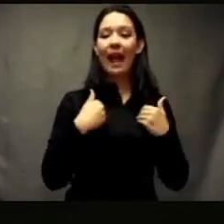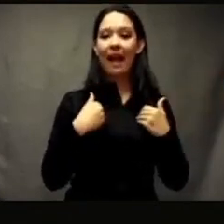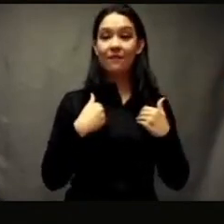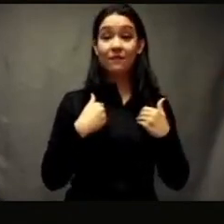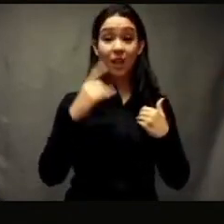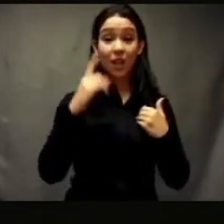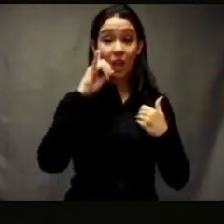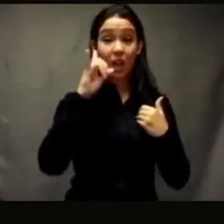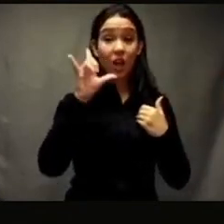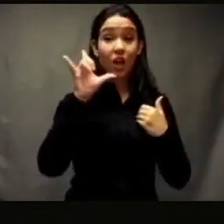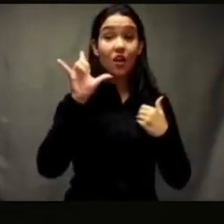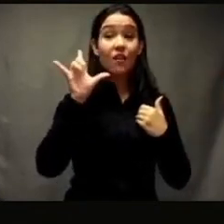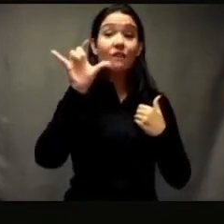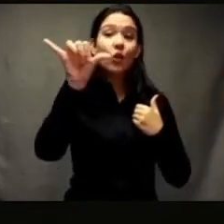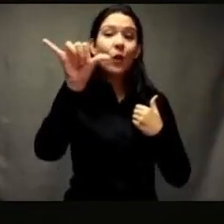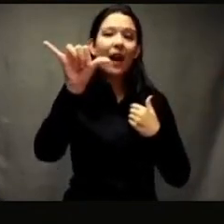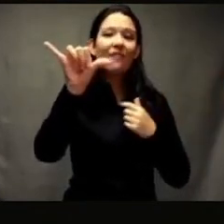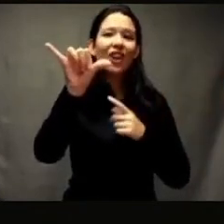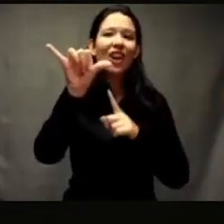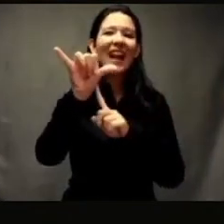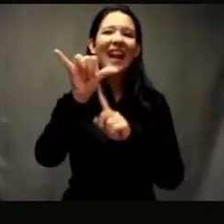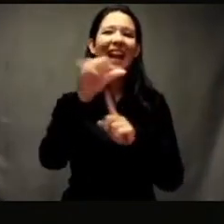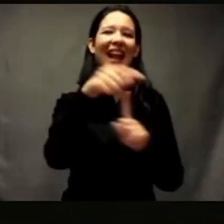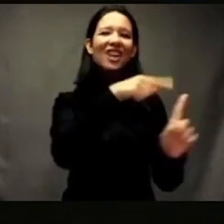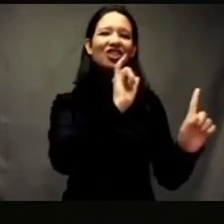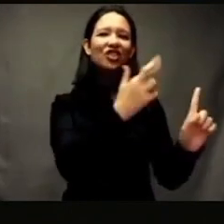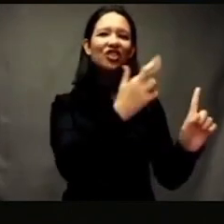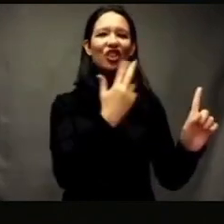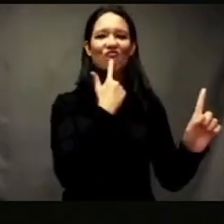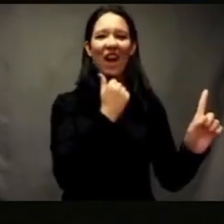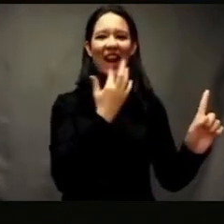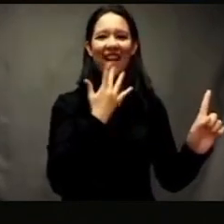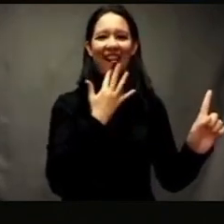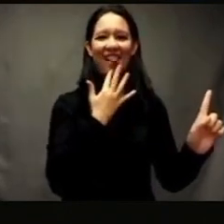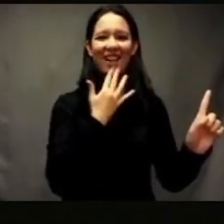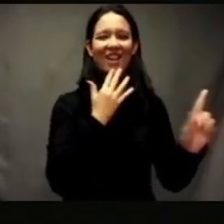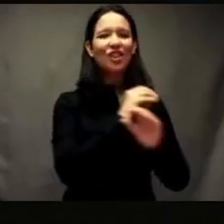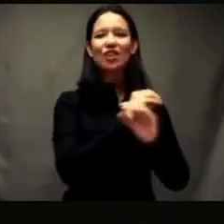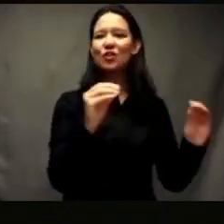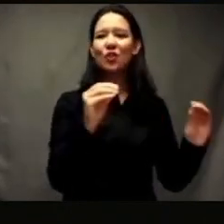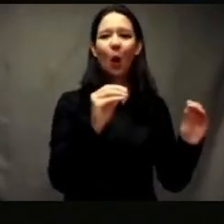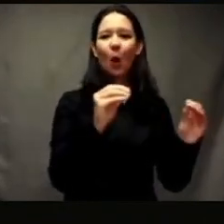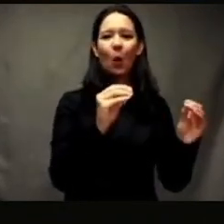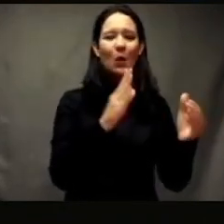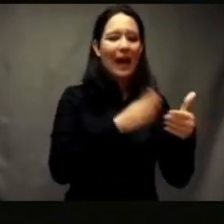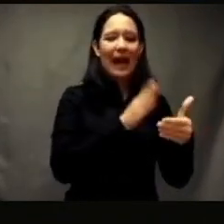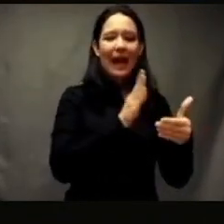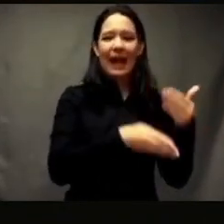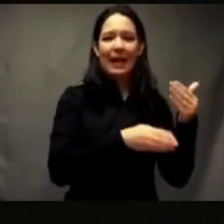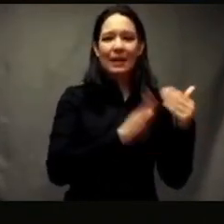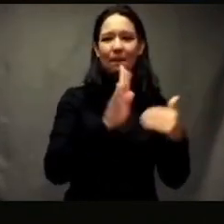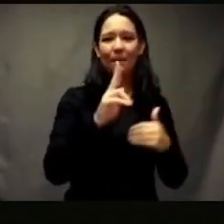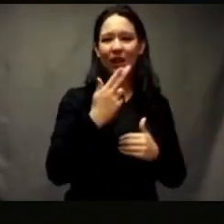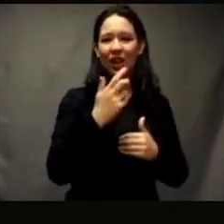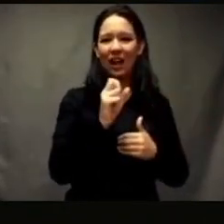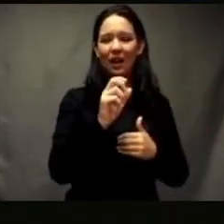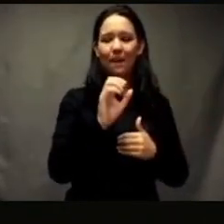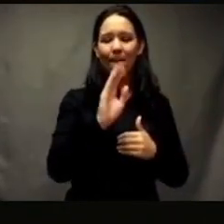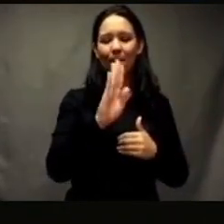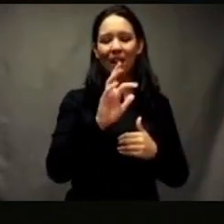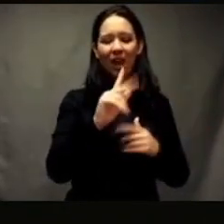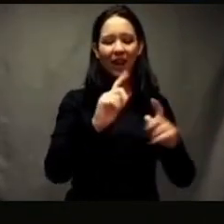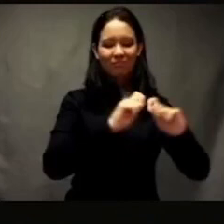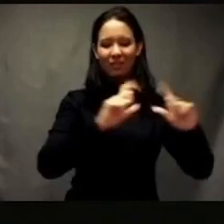repeat loop in the red blocks. And there's actually no technical end blocks here because we just can tell from